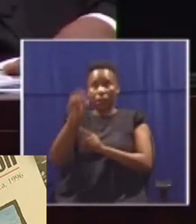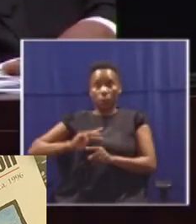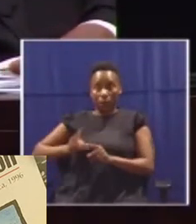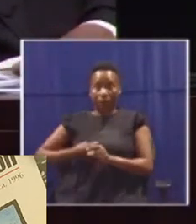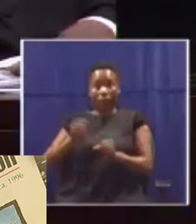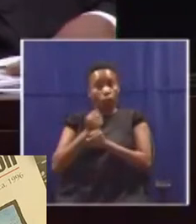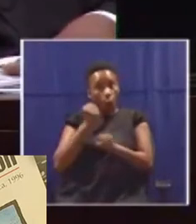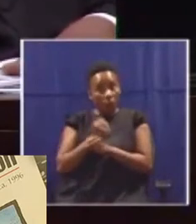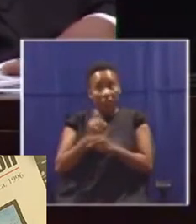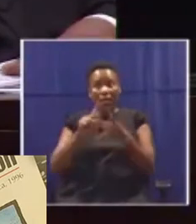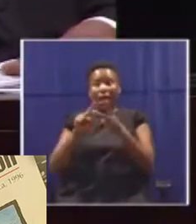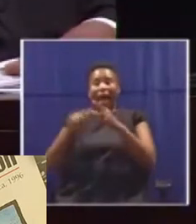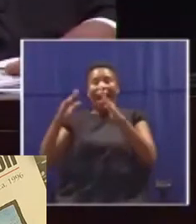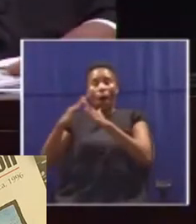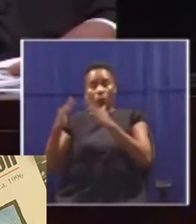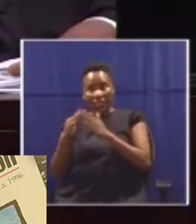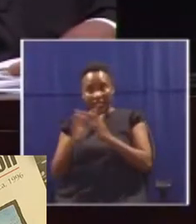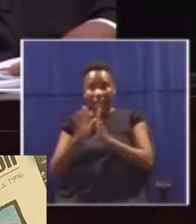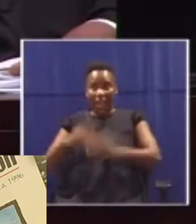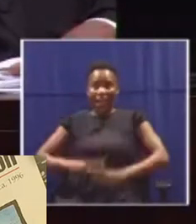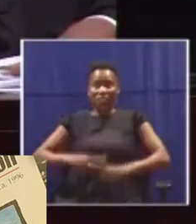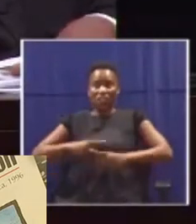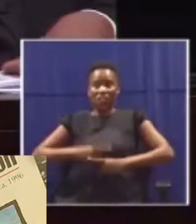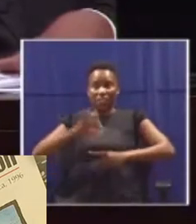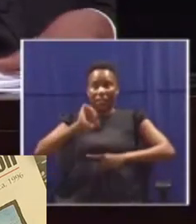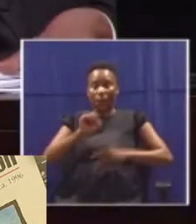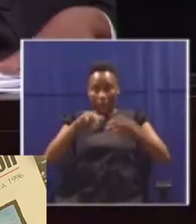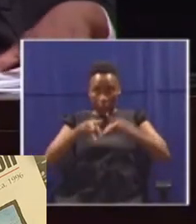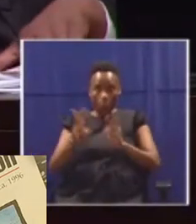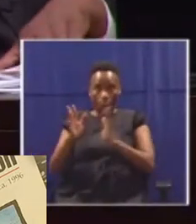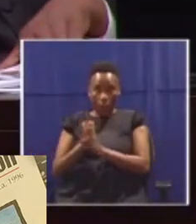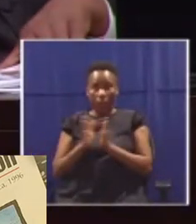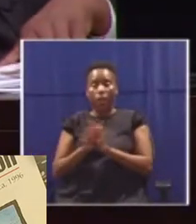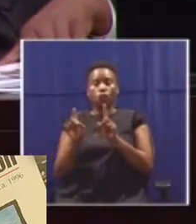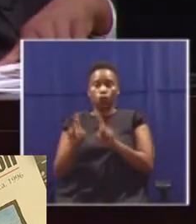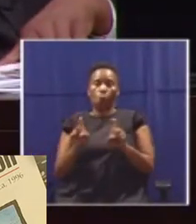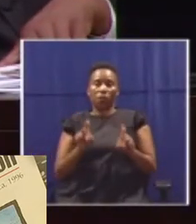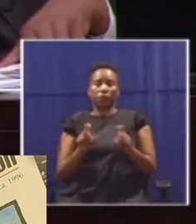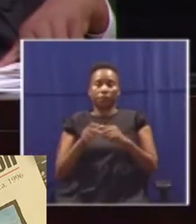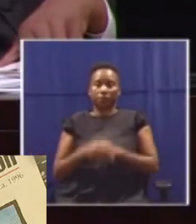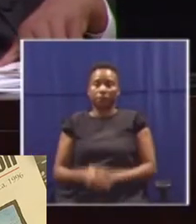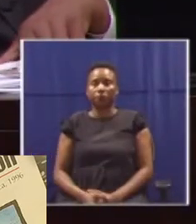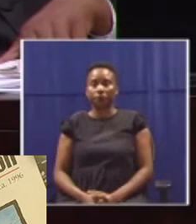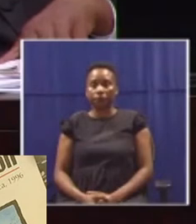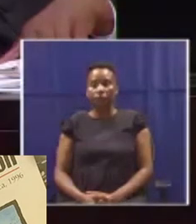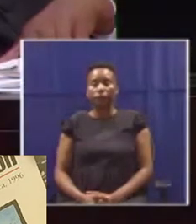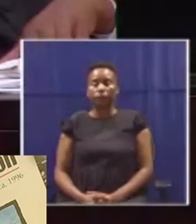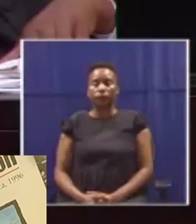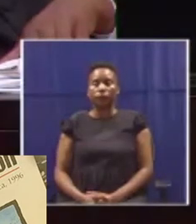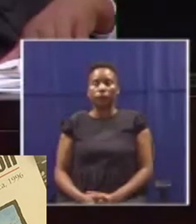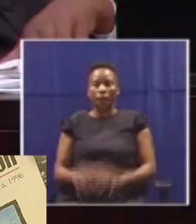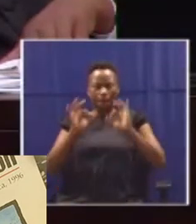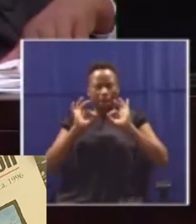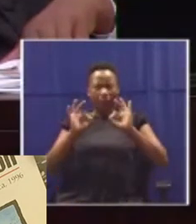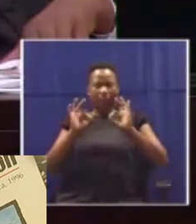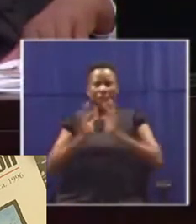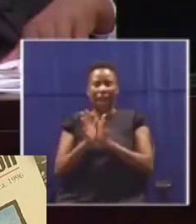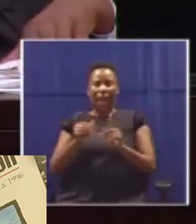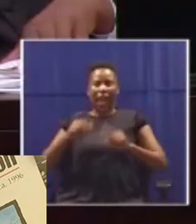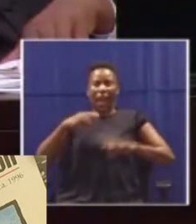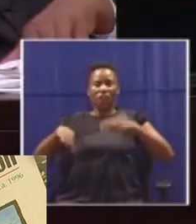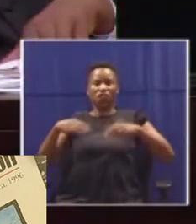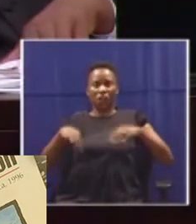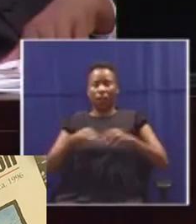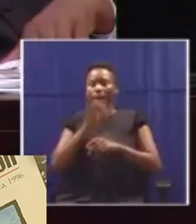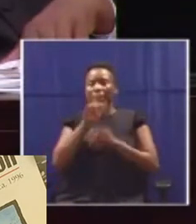jobs, houses, and their dignity in the way that it should be. Decisive action means nothing to